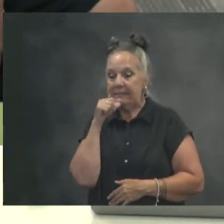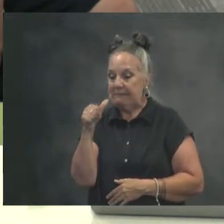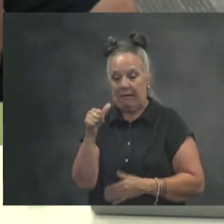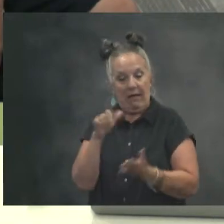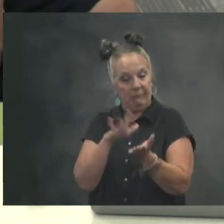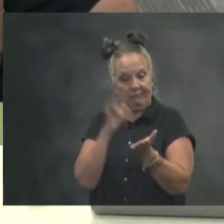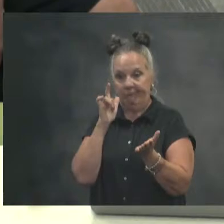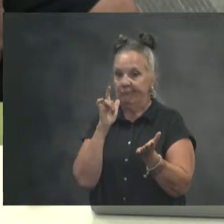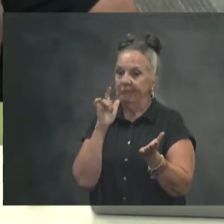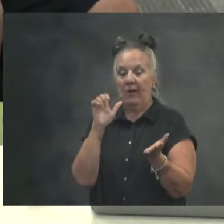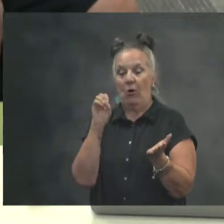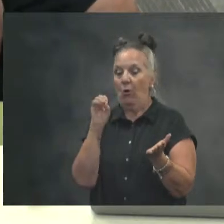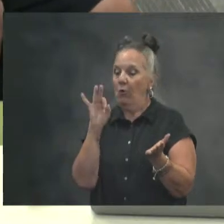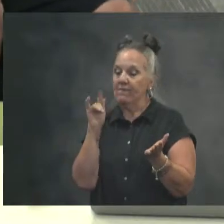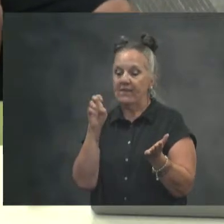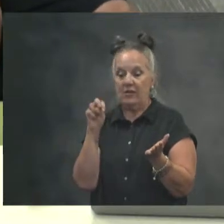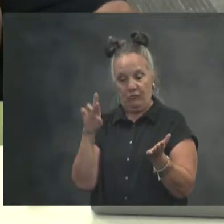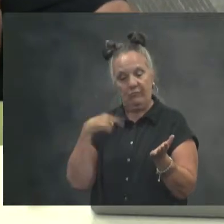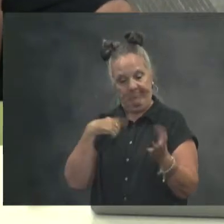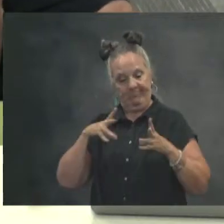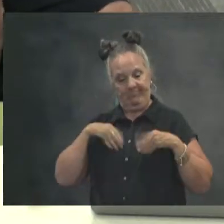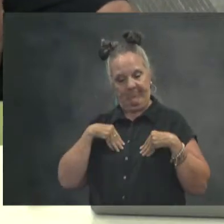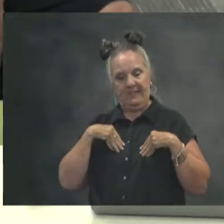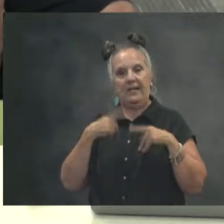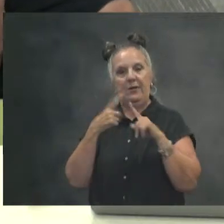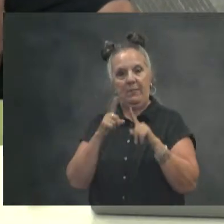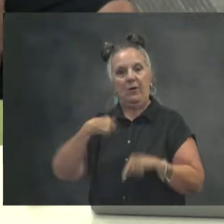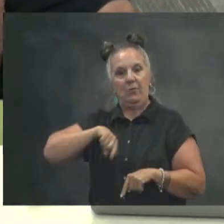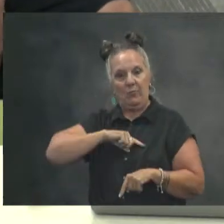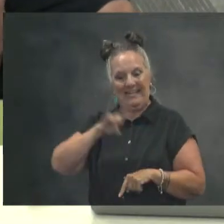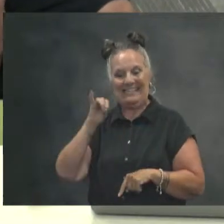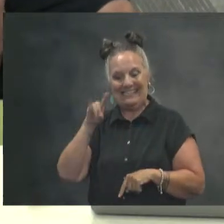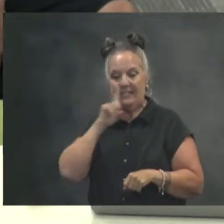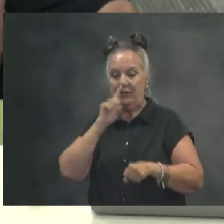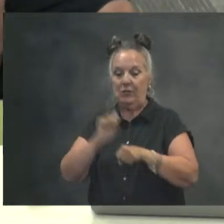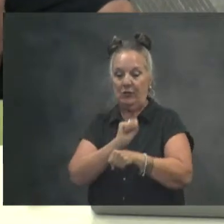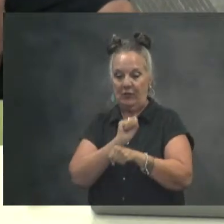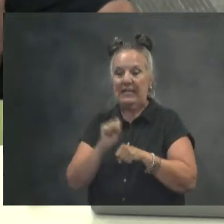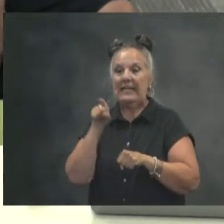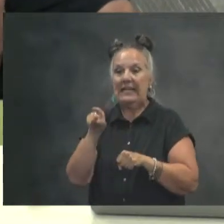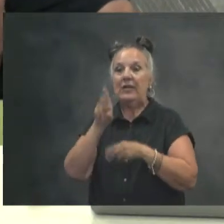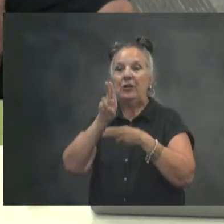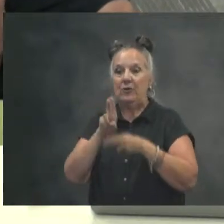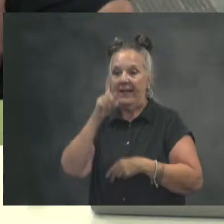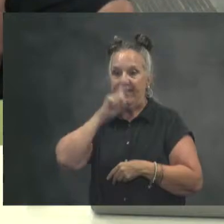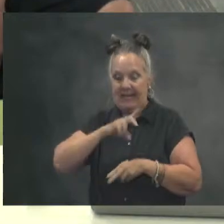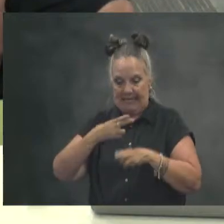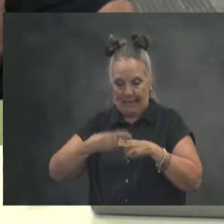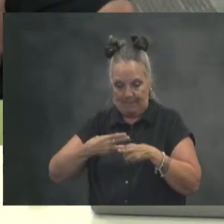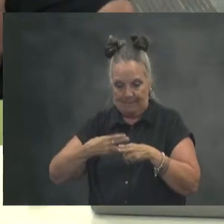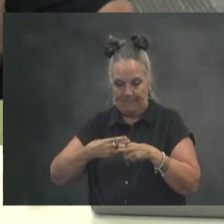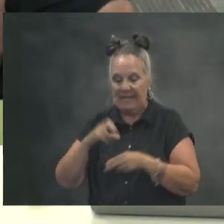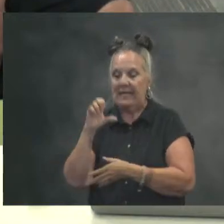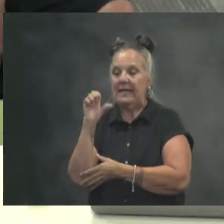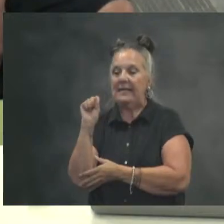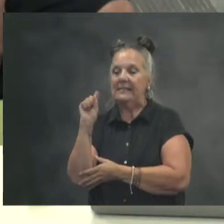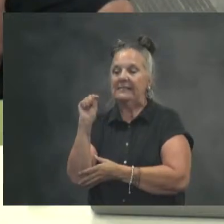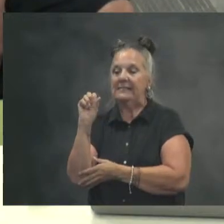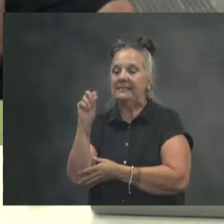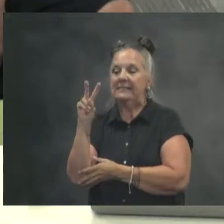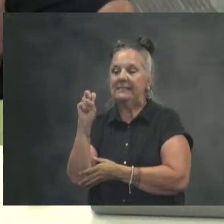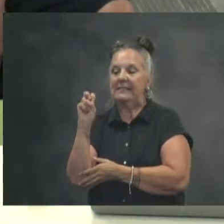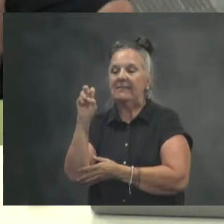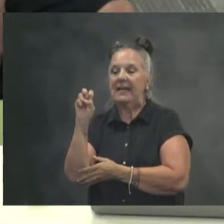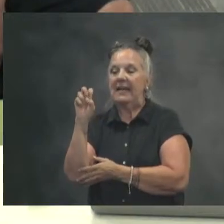Okay, I will take that. I will take your word for it. But we did confirm that he is using a fake name. So Steve Edwards